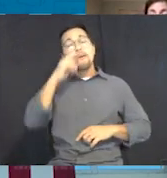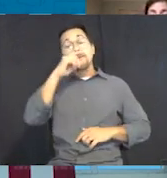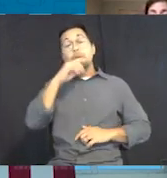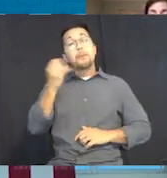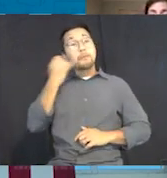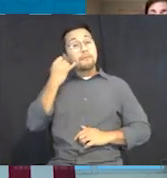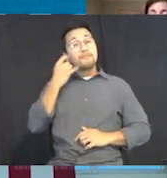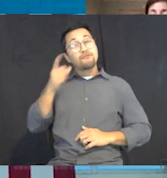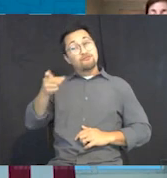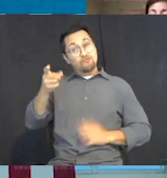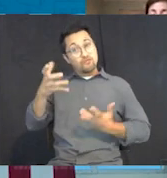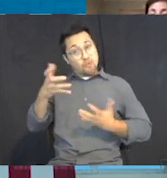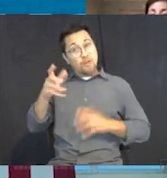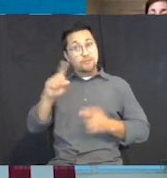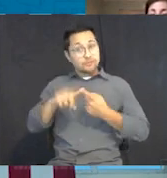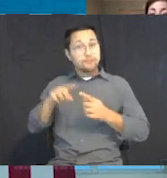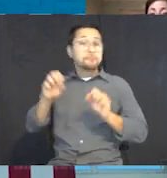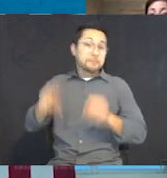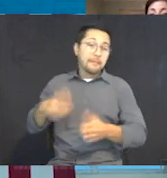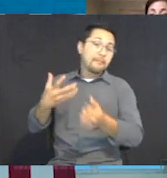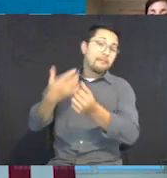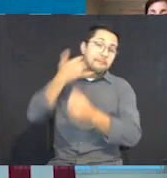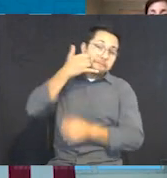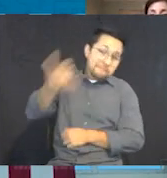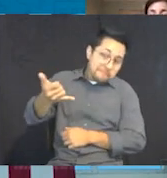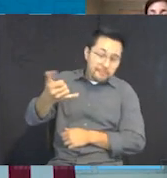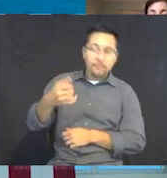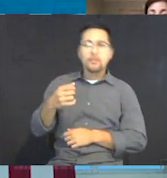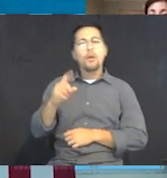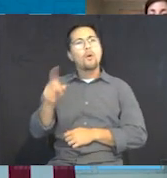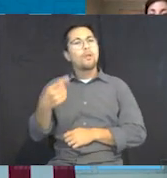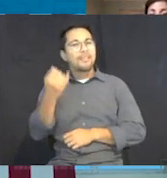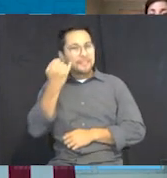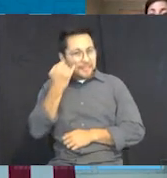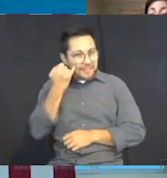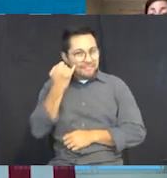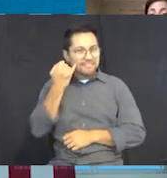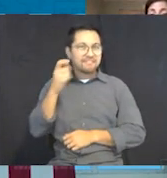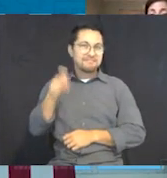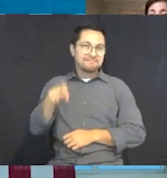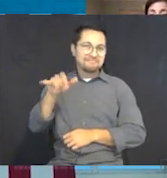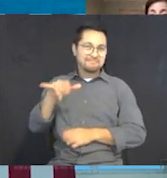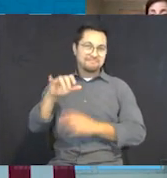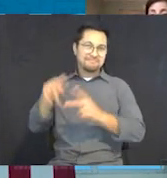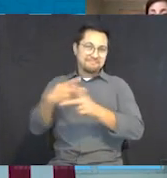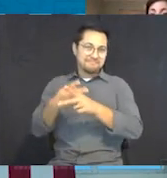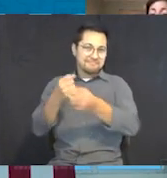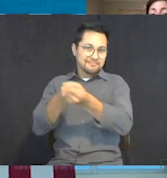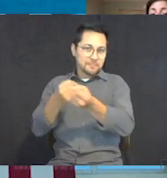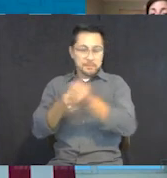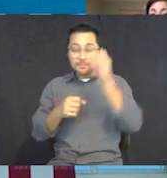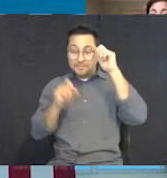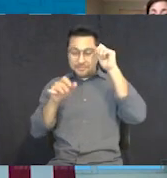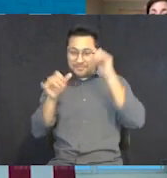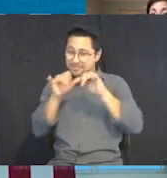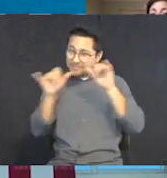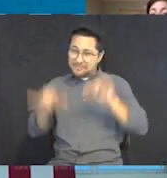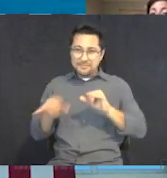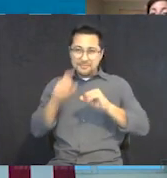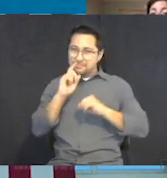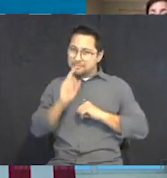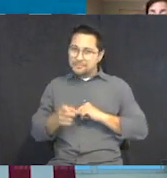rely on her for those prompts, and gives her that peace of mind that he's not dependent on her